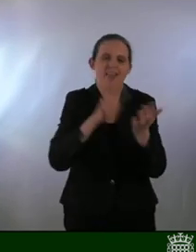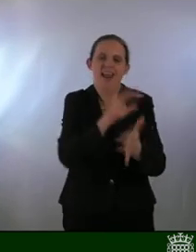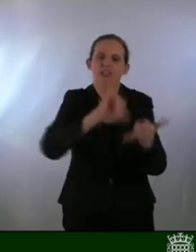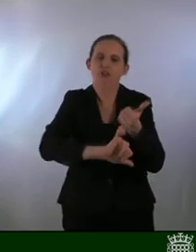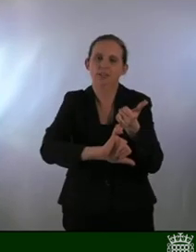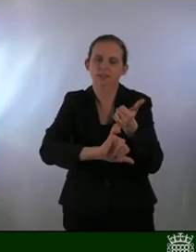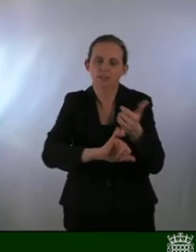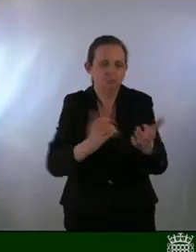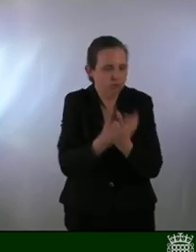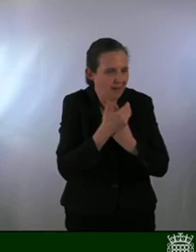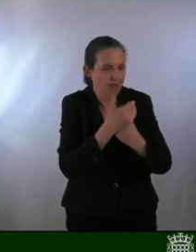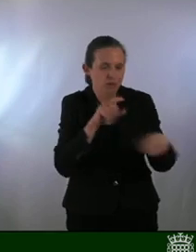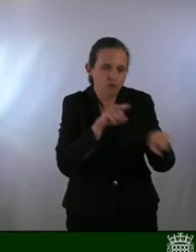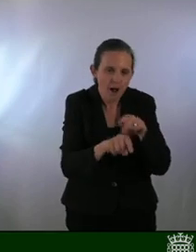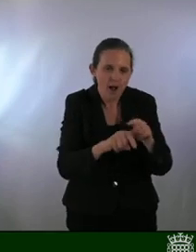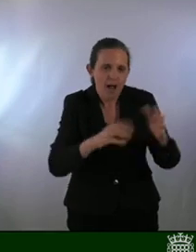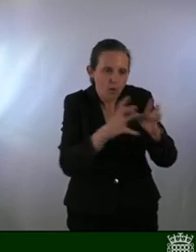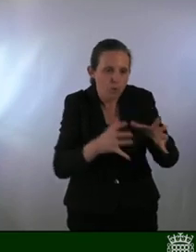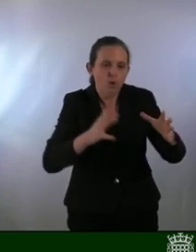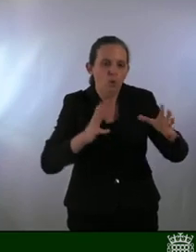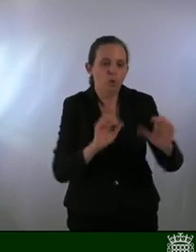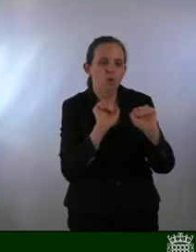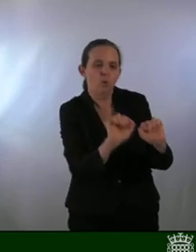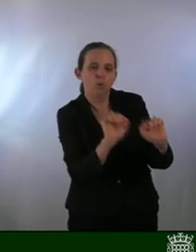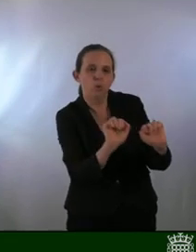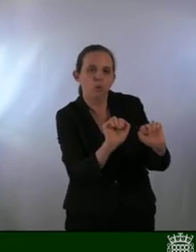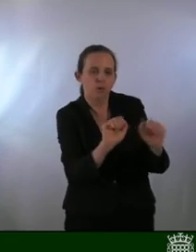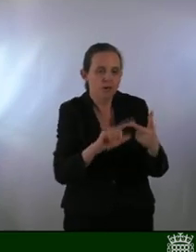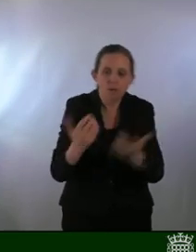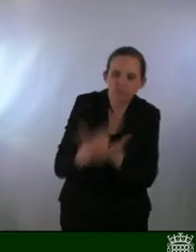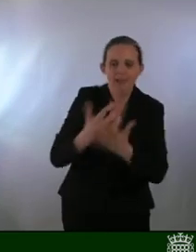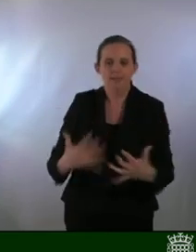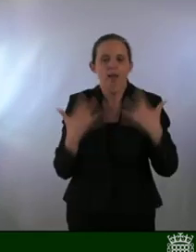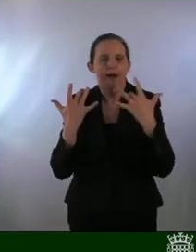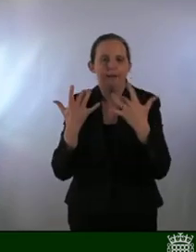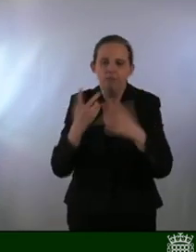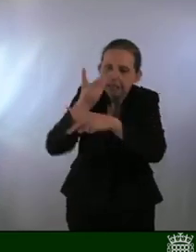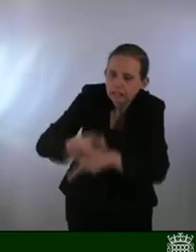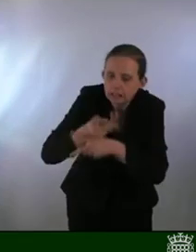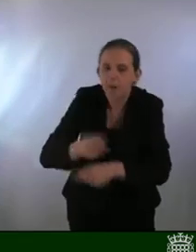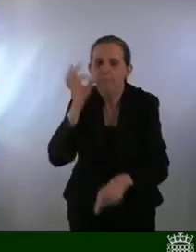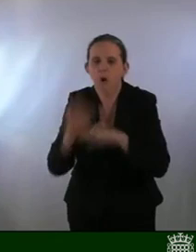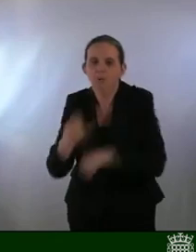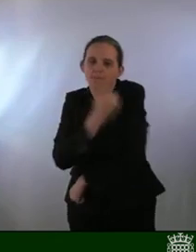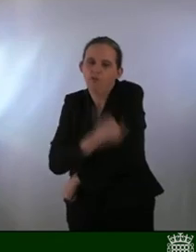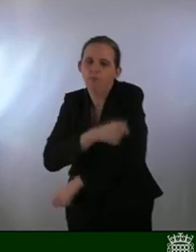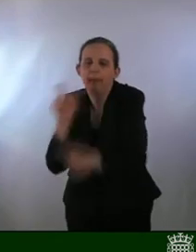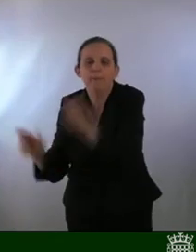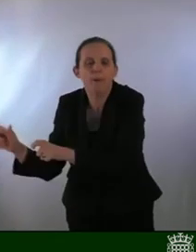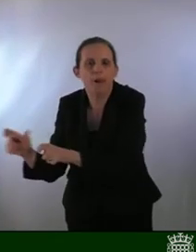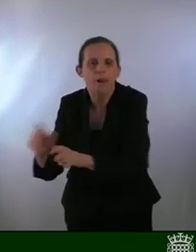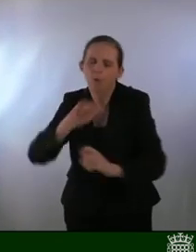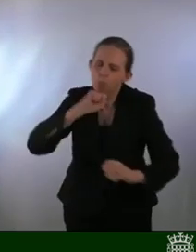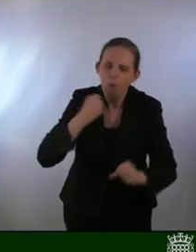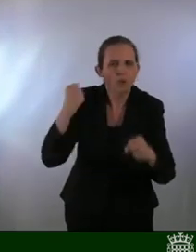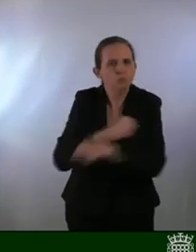flattening the curve, and to protect life by safeguarding those who are most vulnerable. We will do the right thing